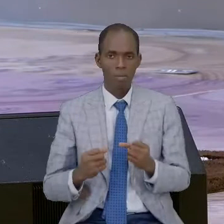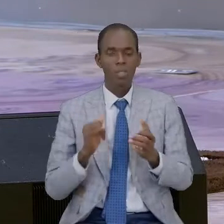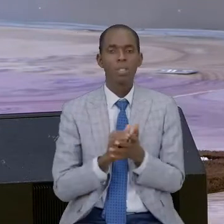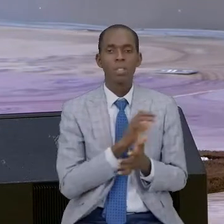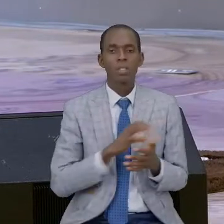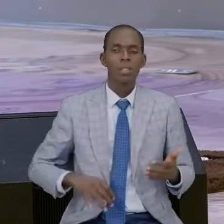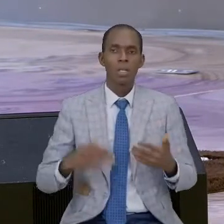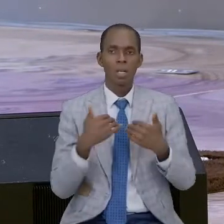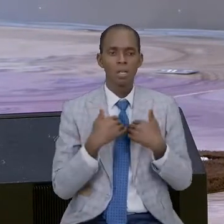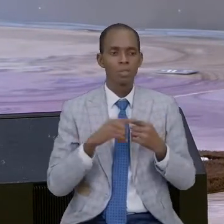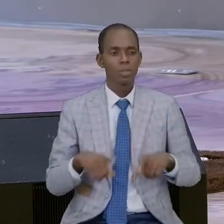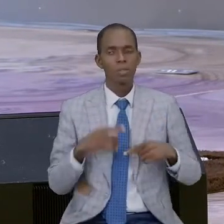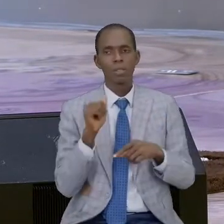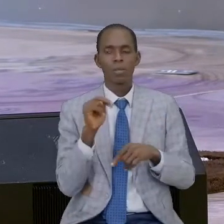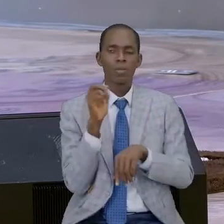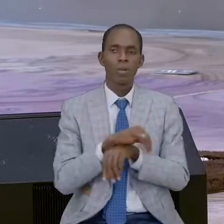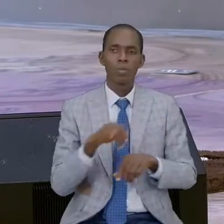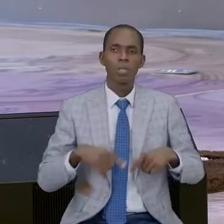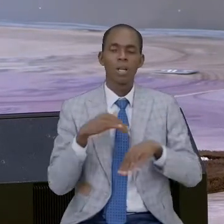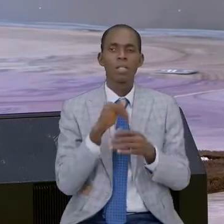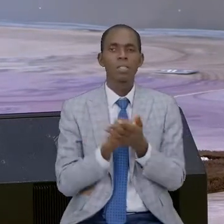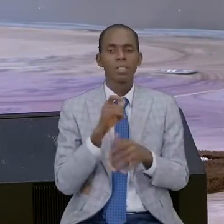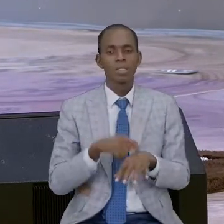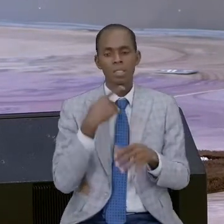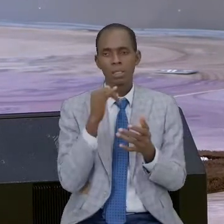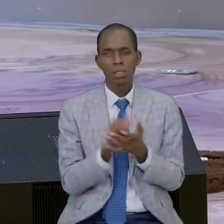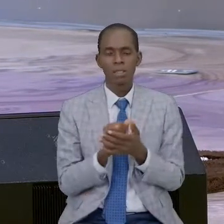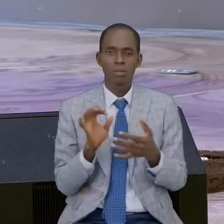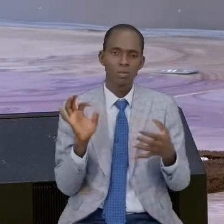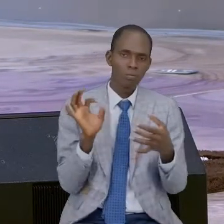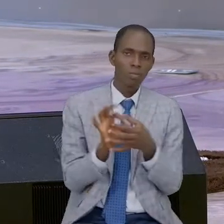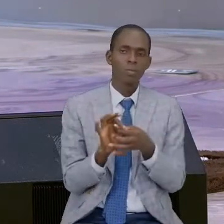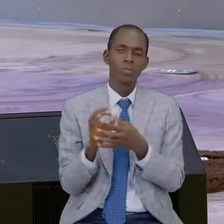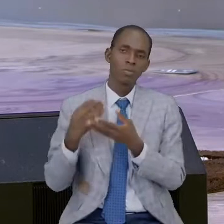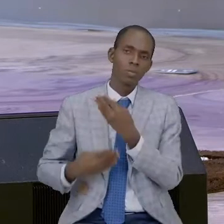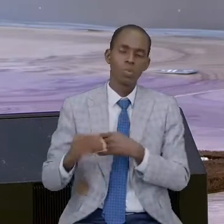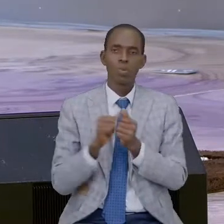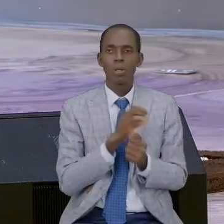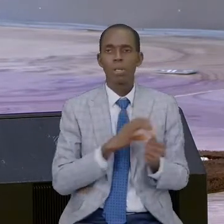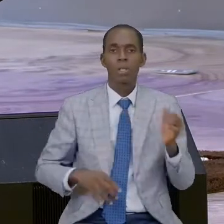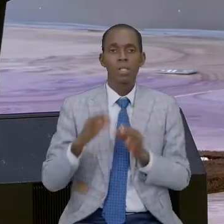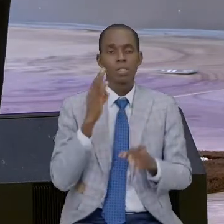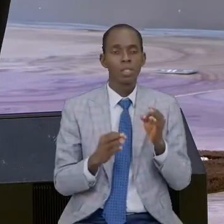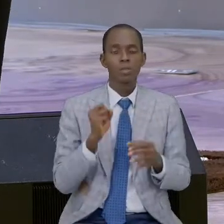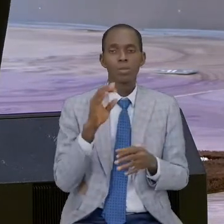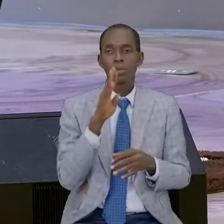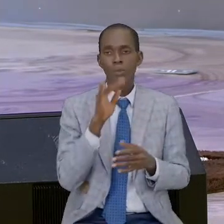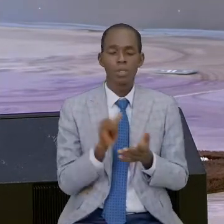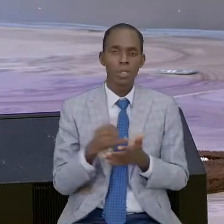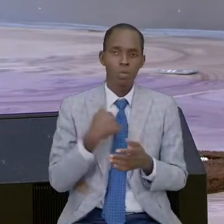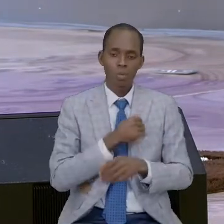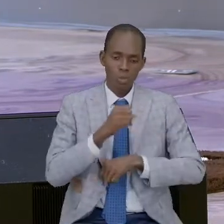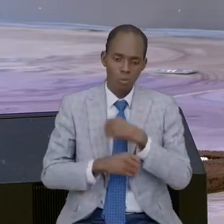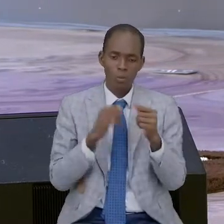that Christ had to live an overcoming life at that time. He says, joy is with Christ. If so be that we suffer with